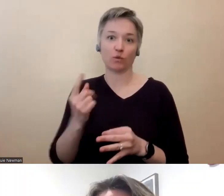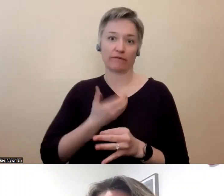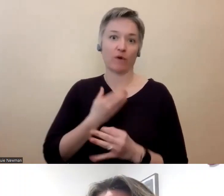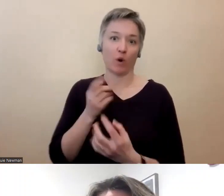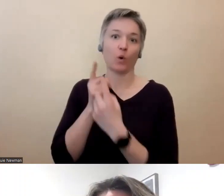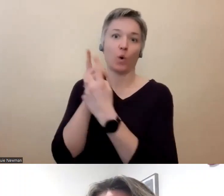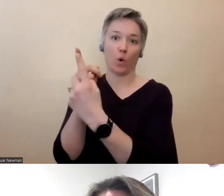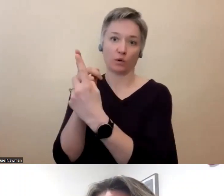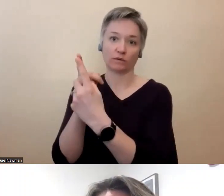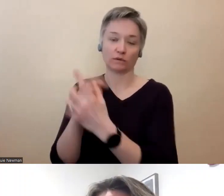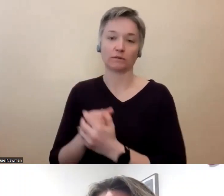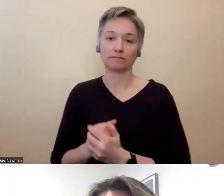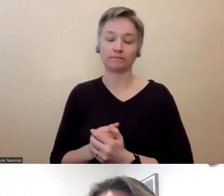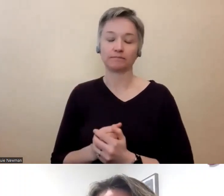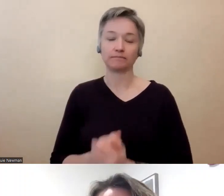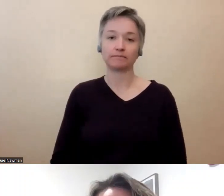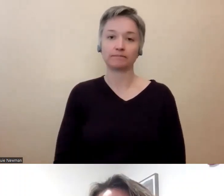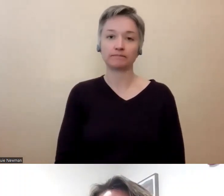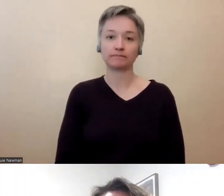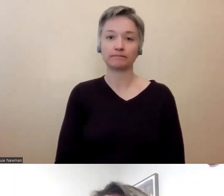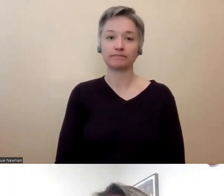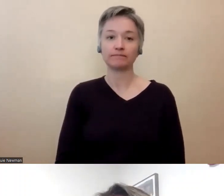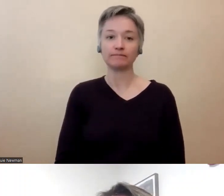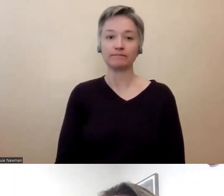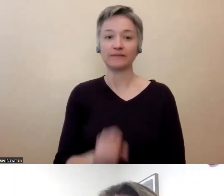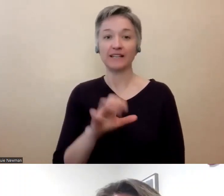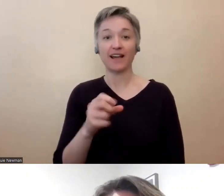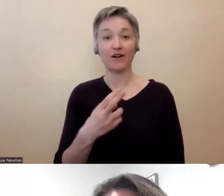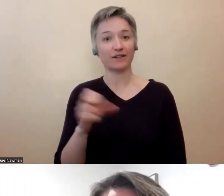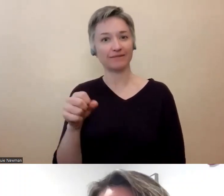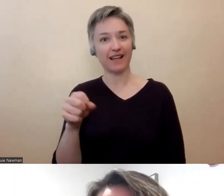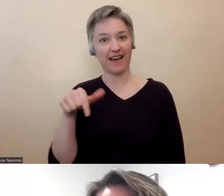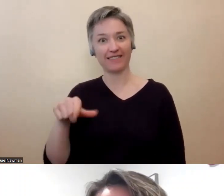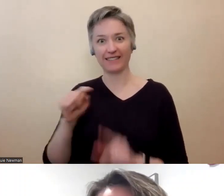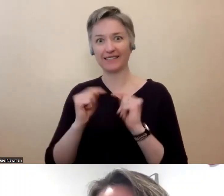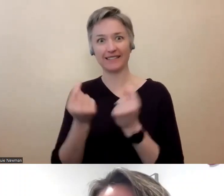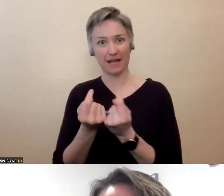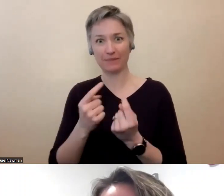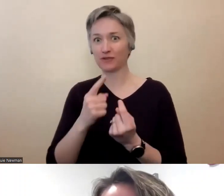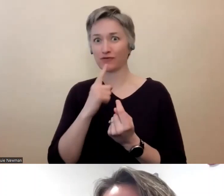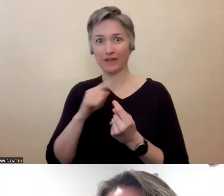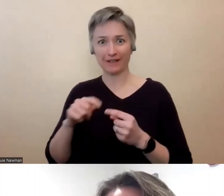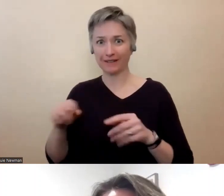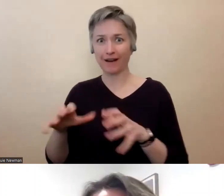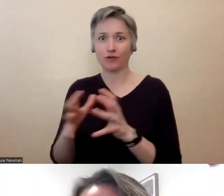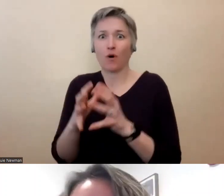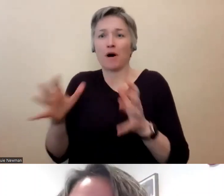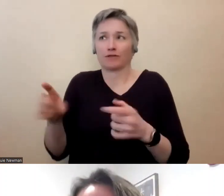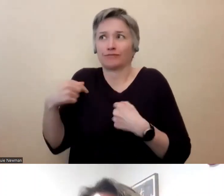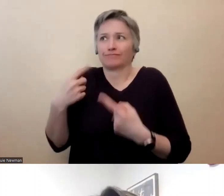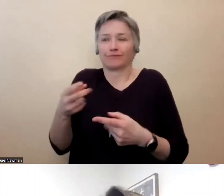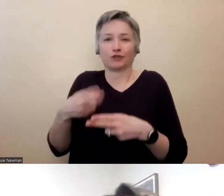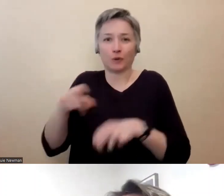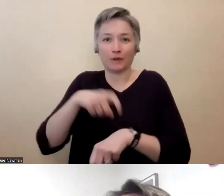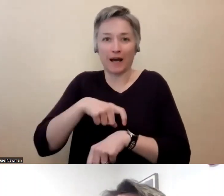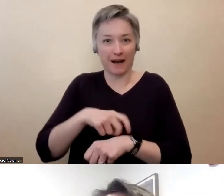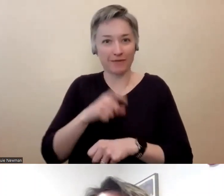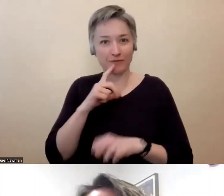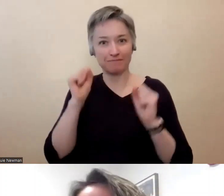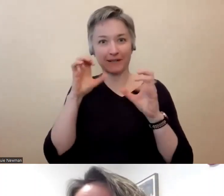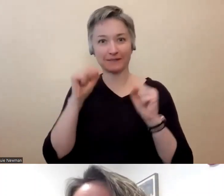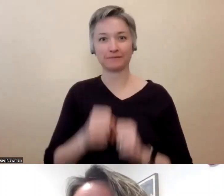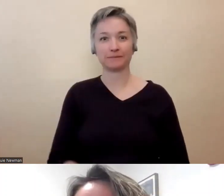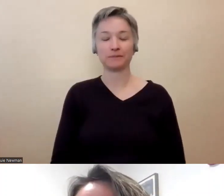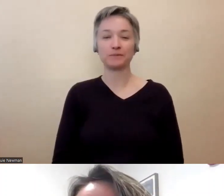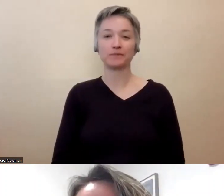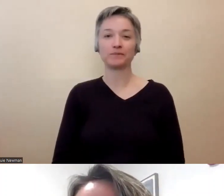what we're going to do moving forward. Great. Yeah, this team has come so far in just a short amount of time. It's remarkable.